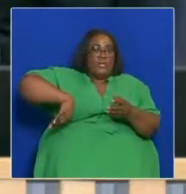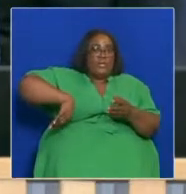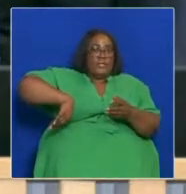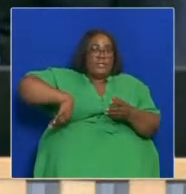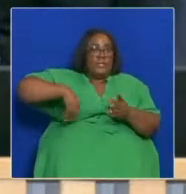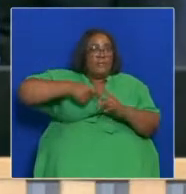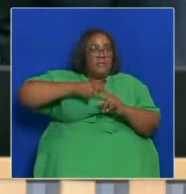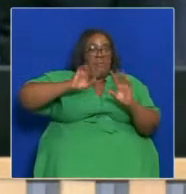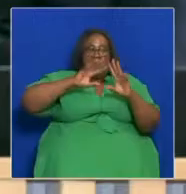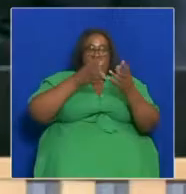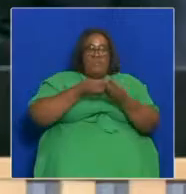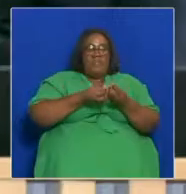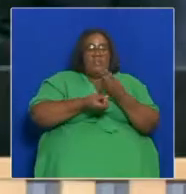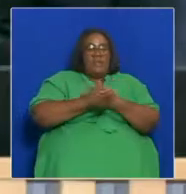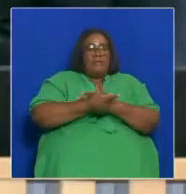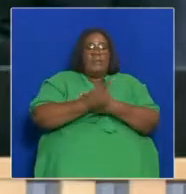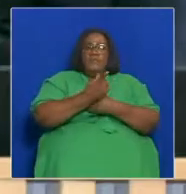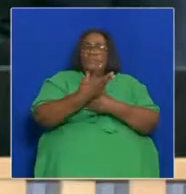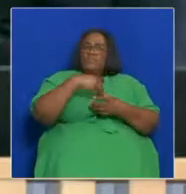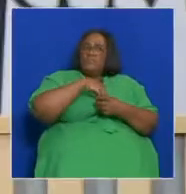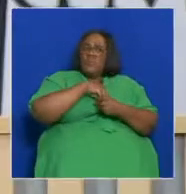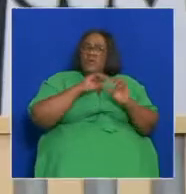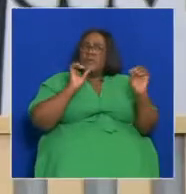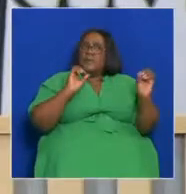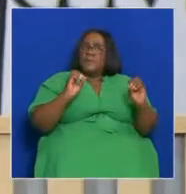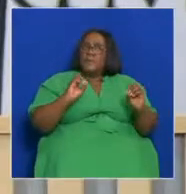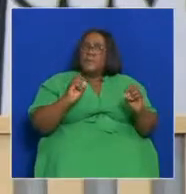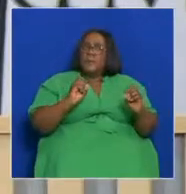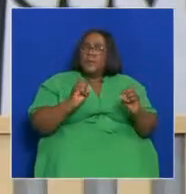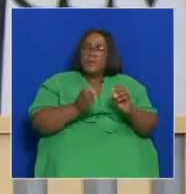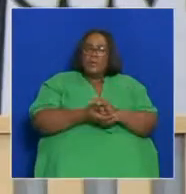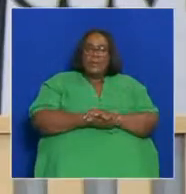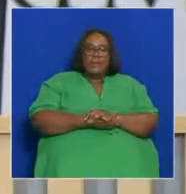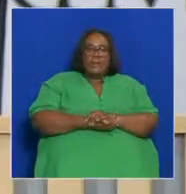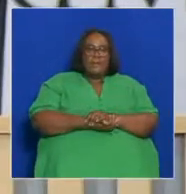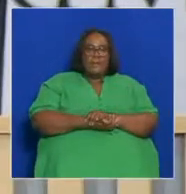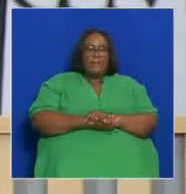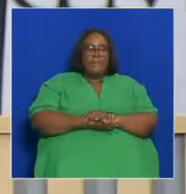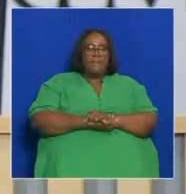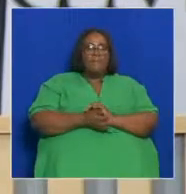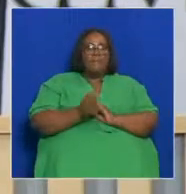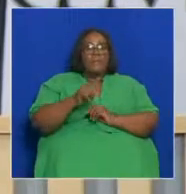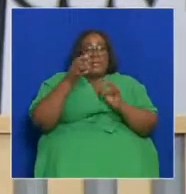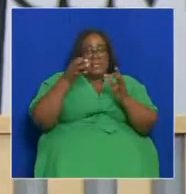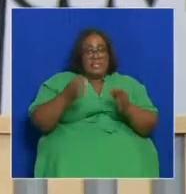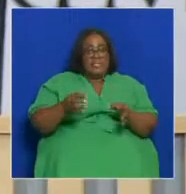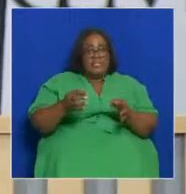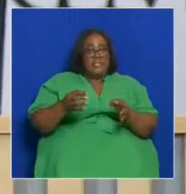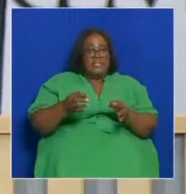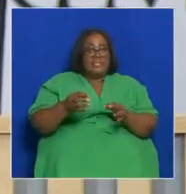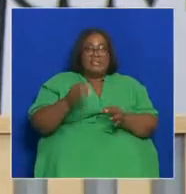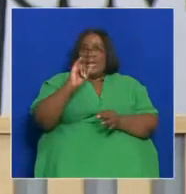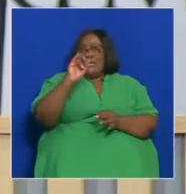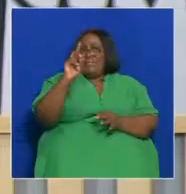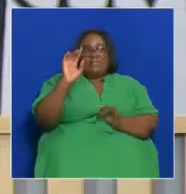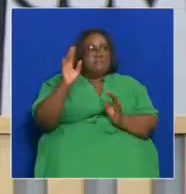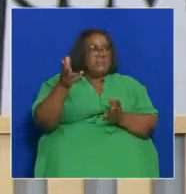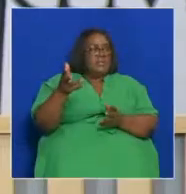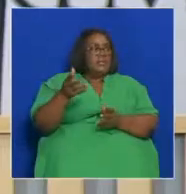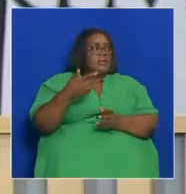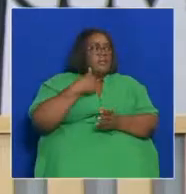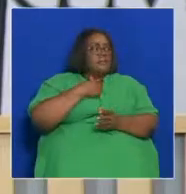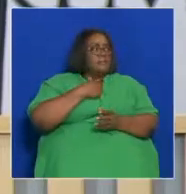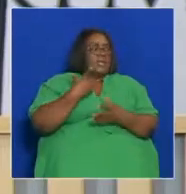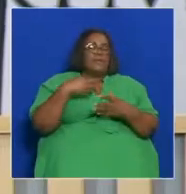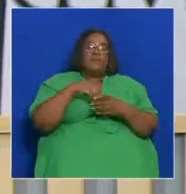You don't play a part at all. That decision-making is that of the ID. I would not be included in